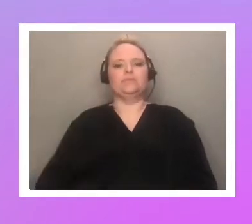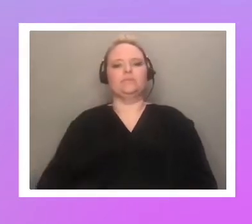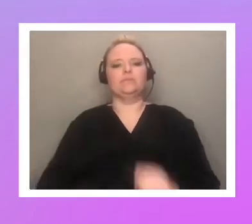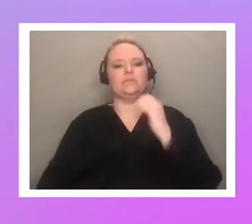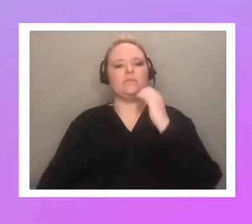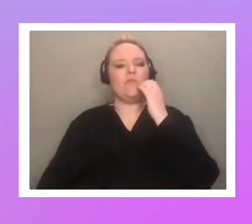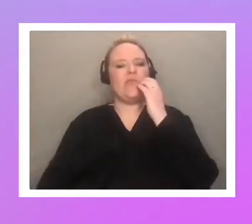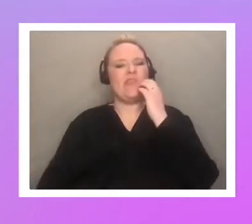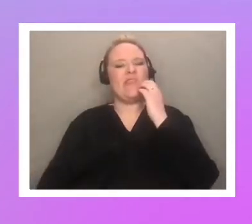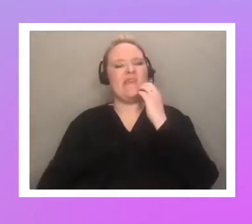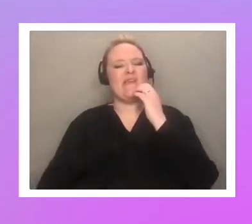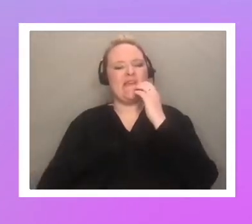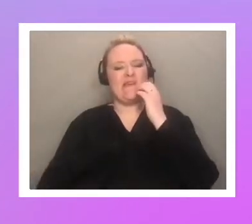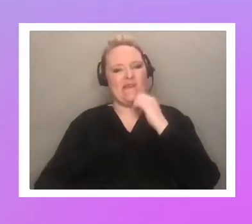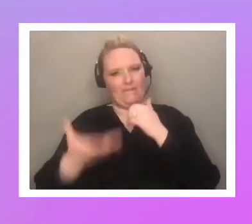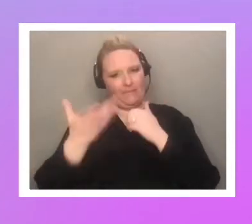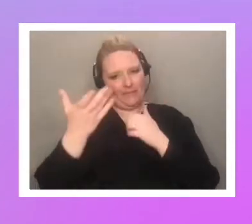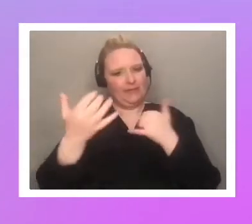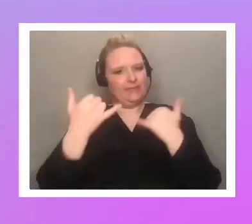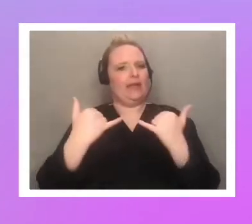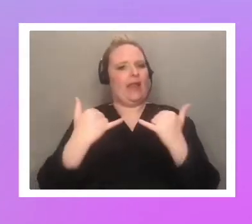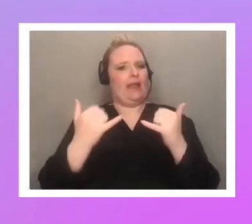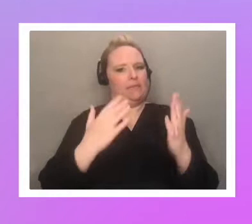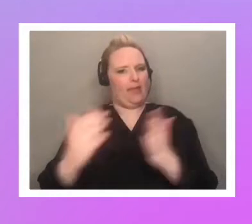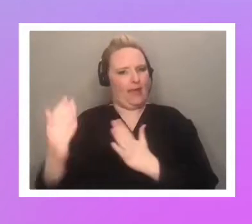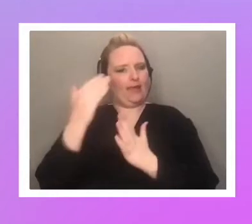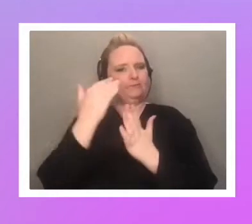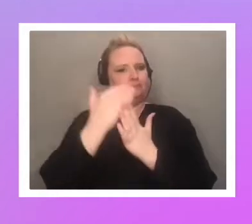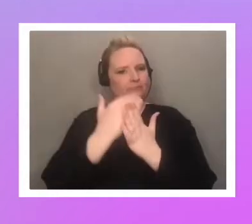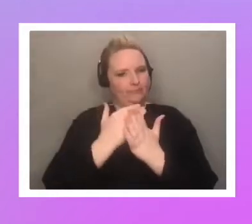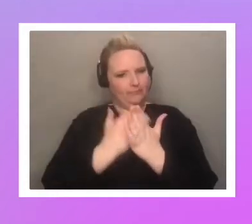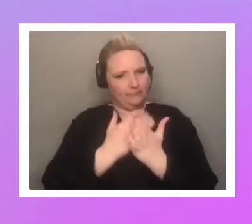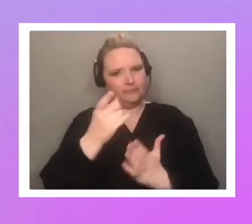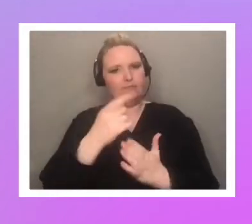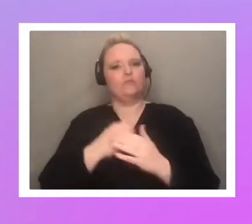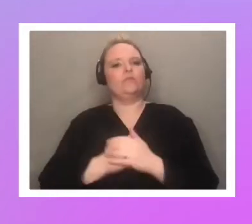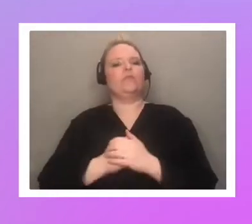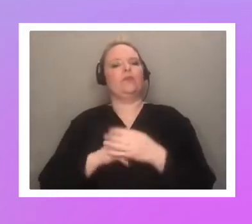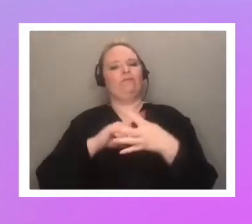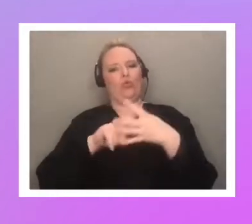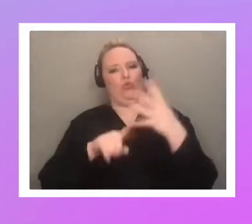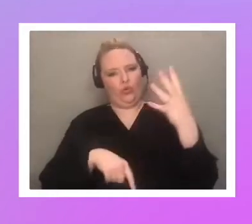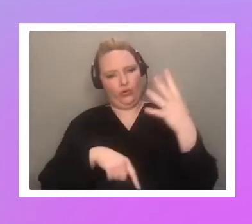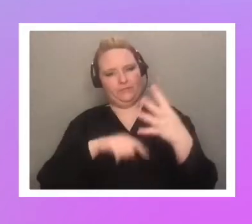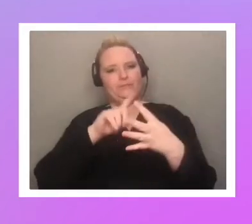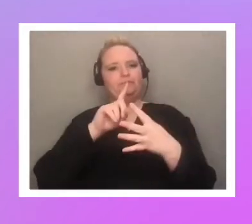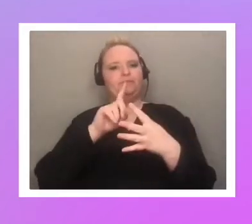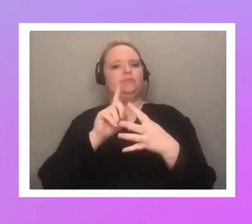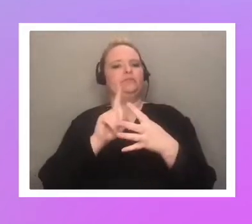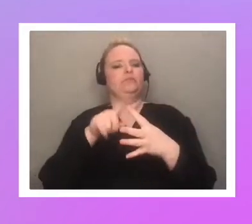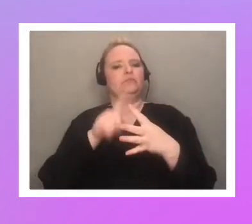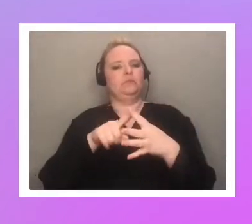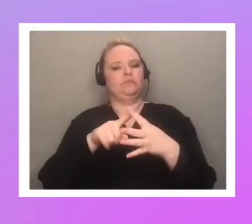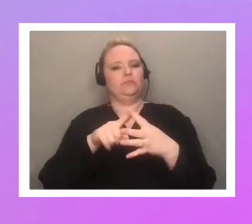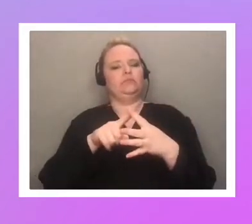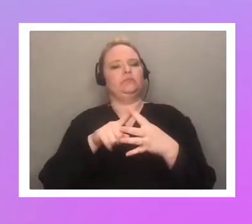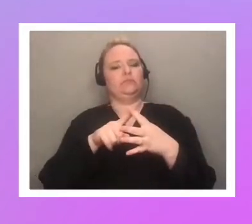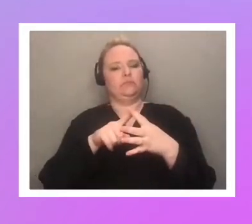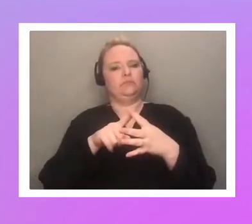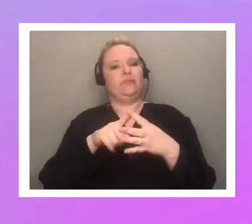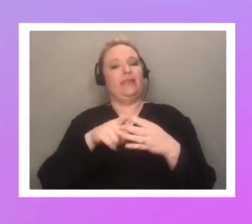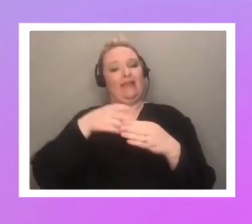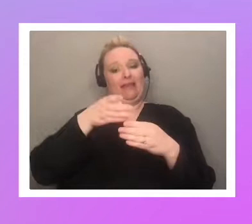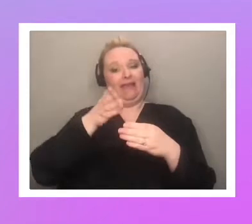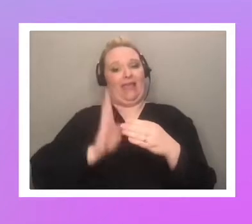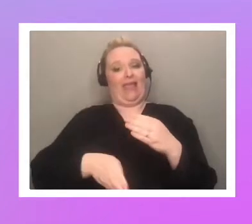Okay, so here is the agenda for my talk today. There are 4 parts. For part 1, in the end of